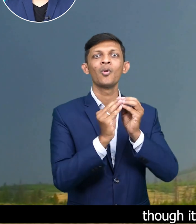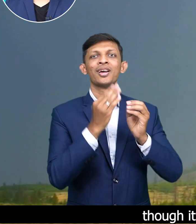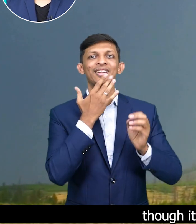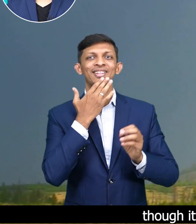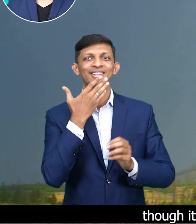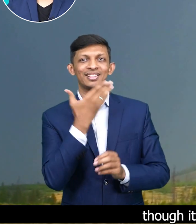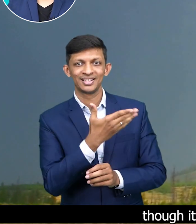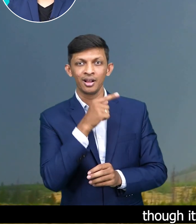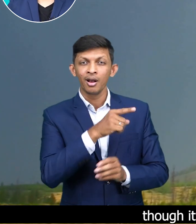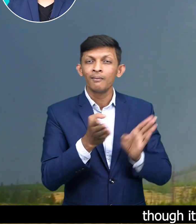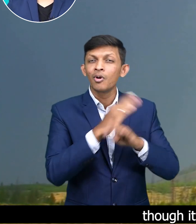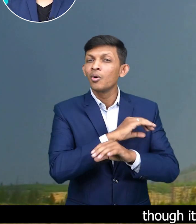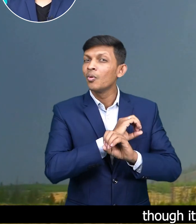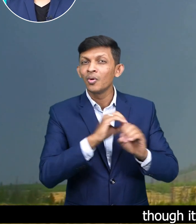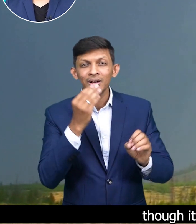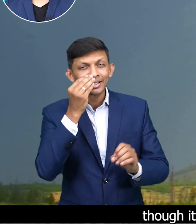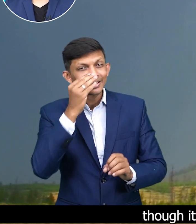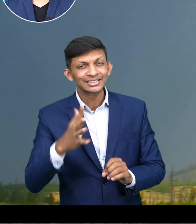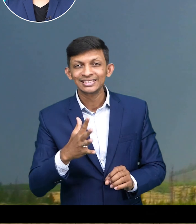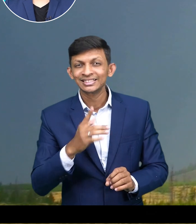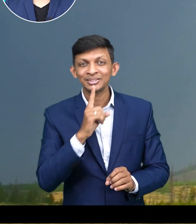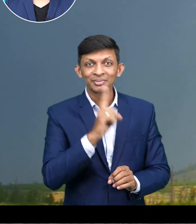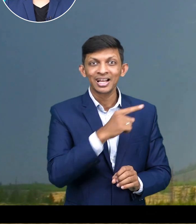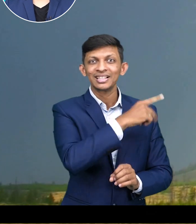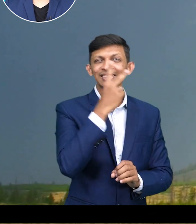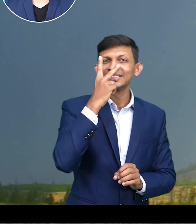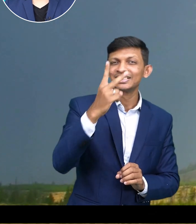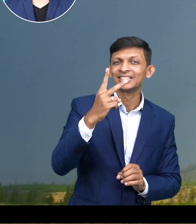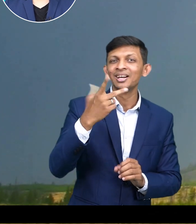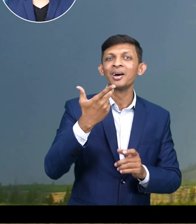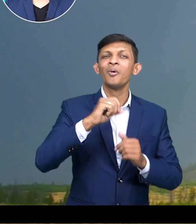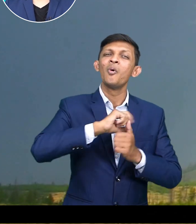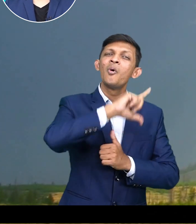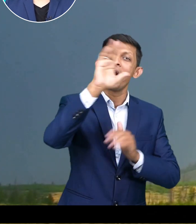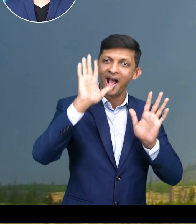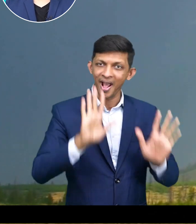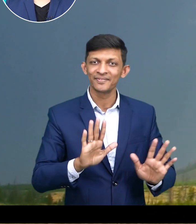Though it may not be easy to distinguish all of them.